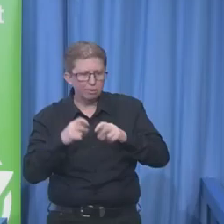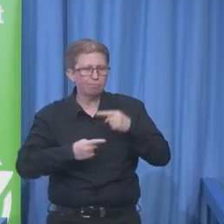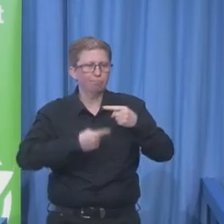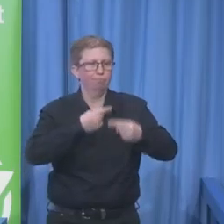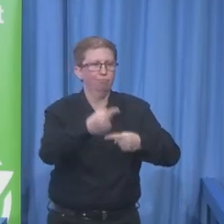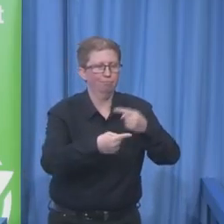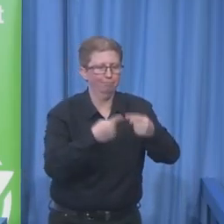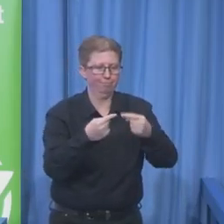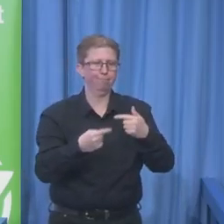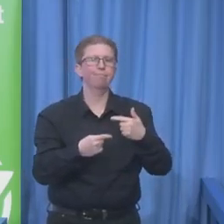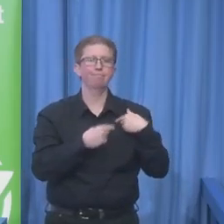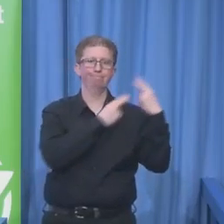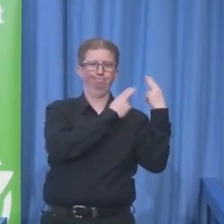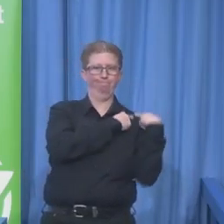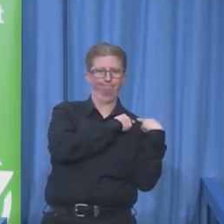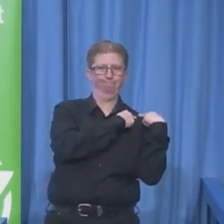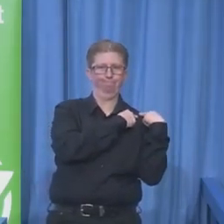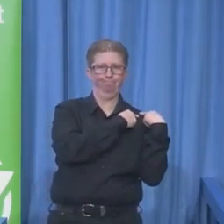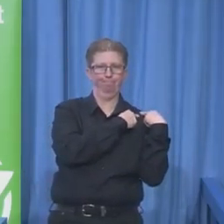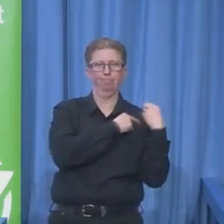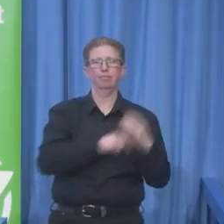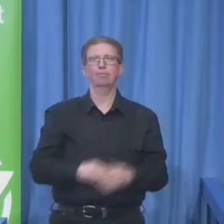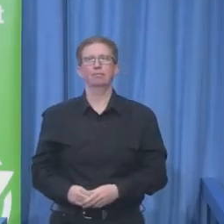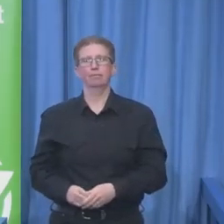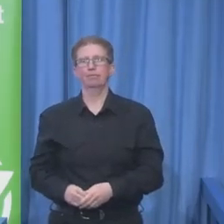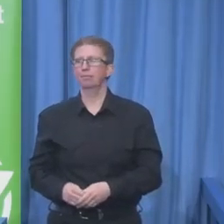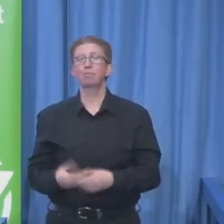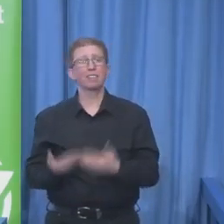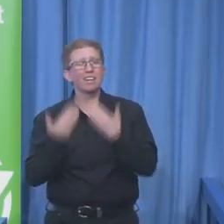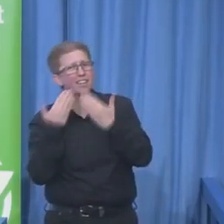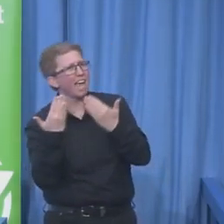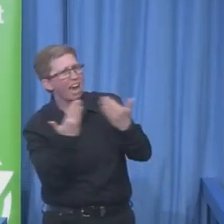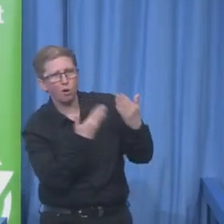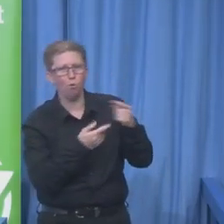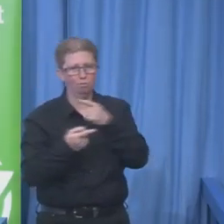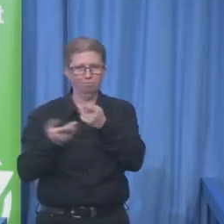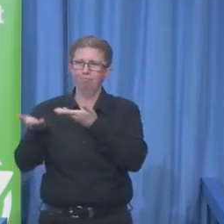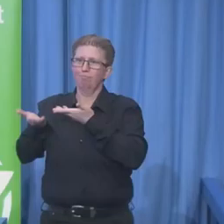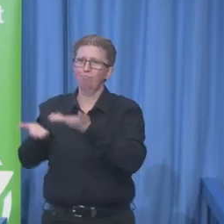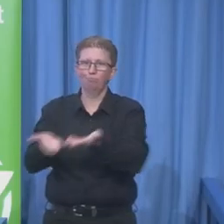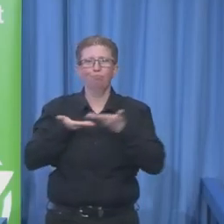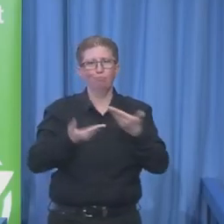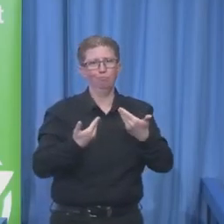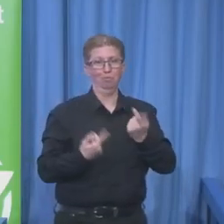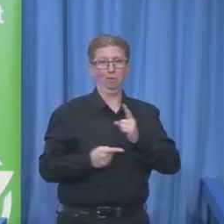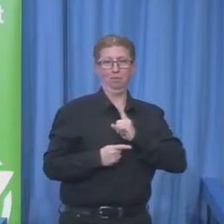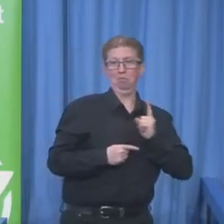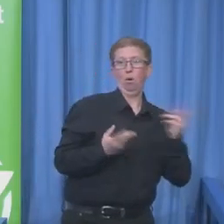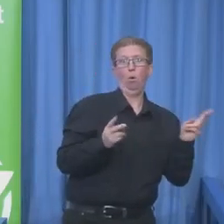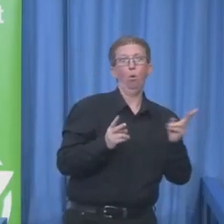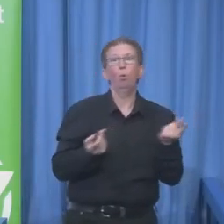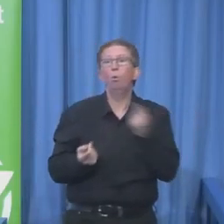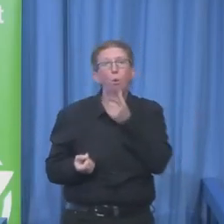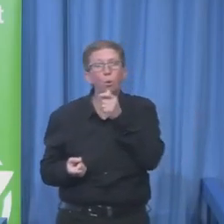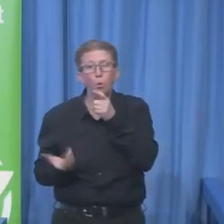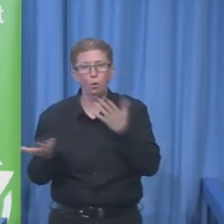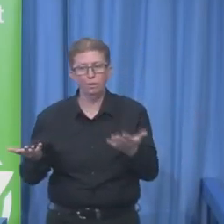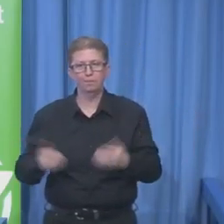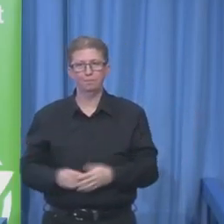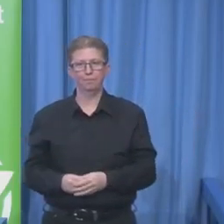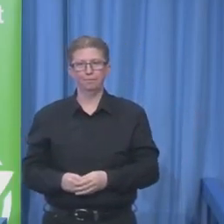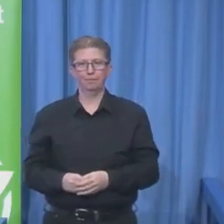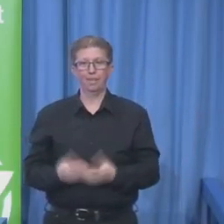Thank you for this introduction. Now we have altogether six statements, and we have asked